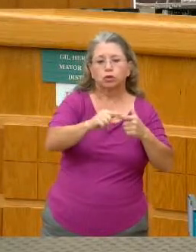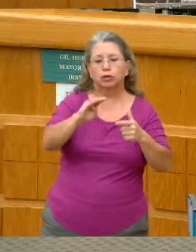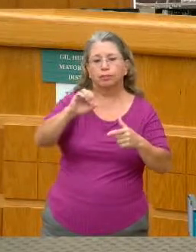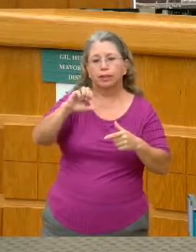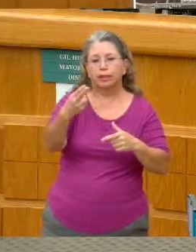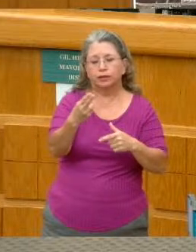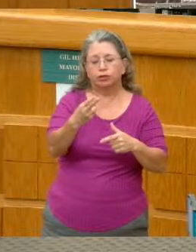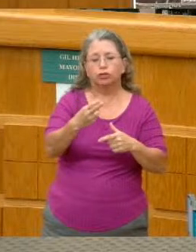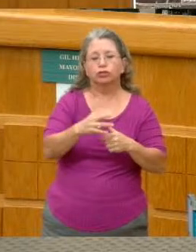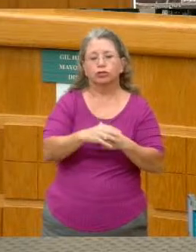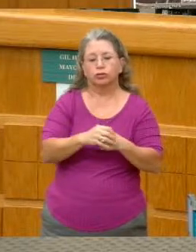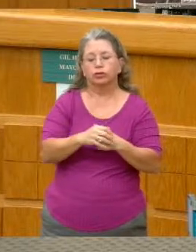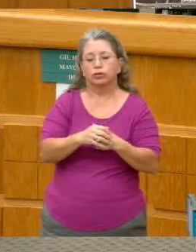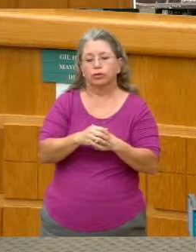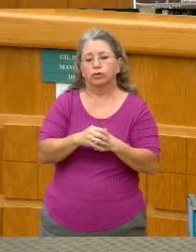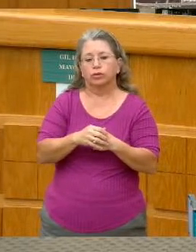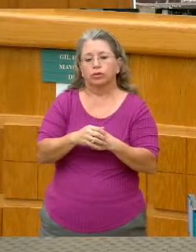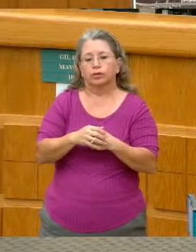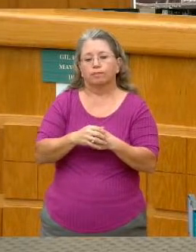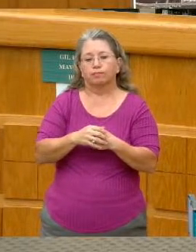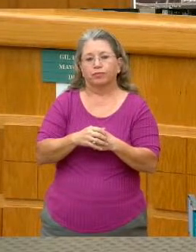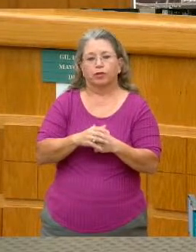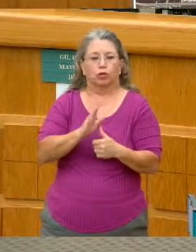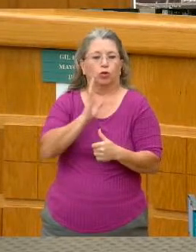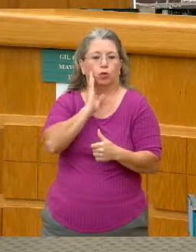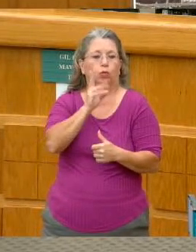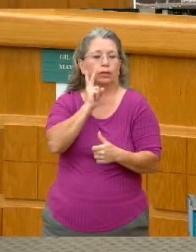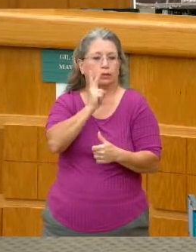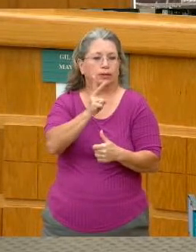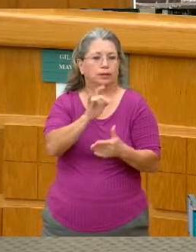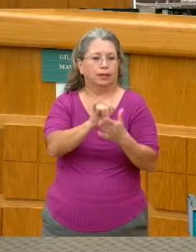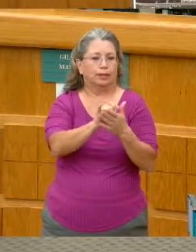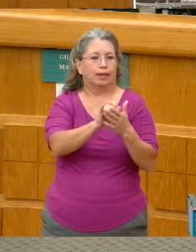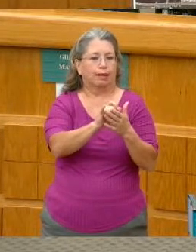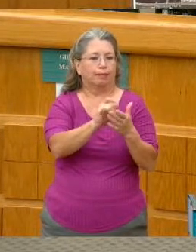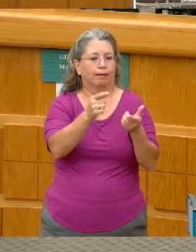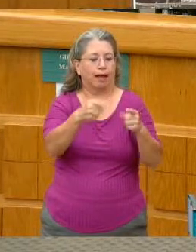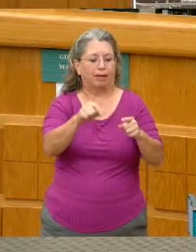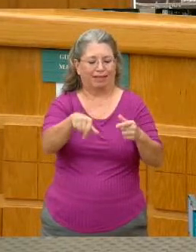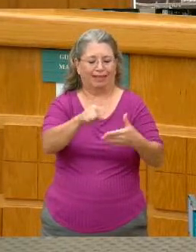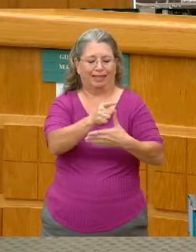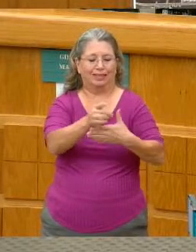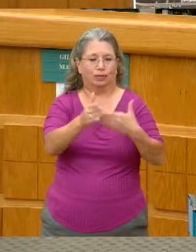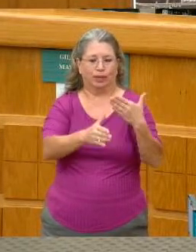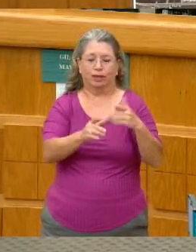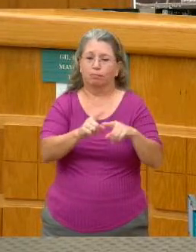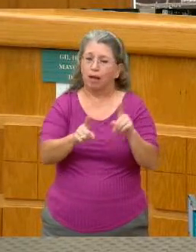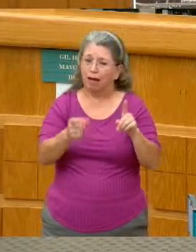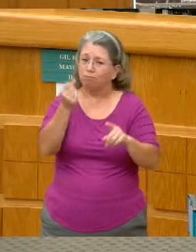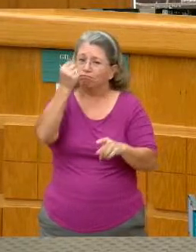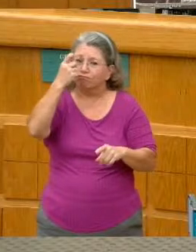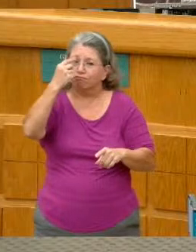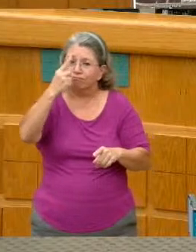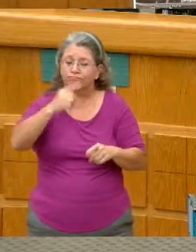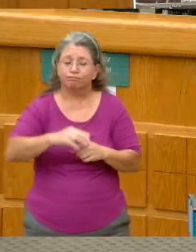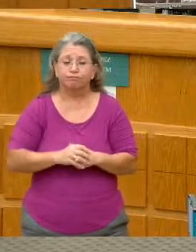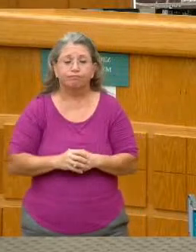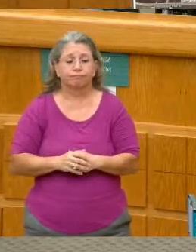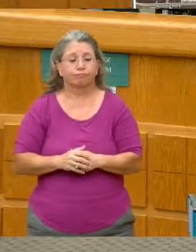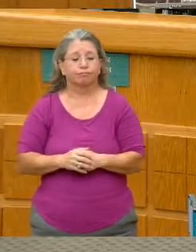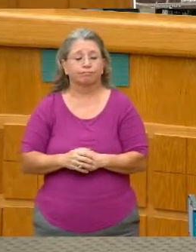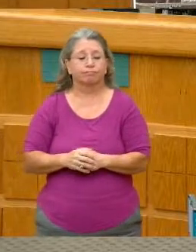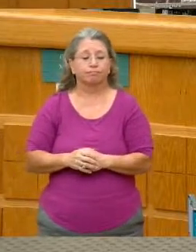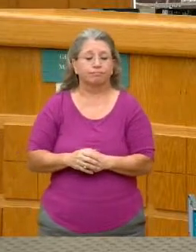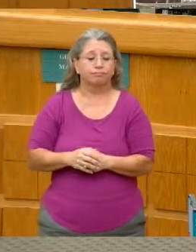see that adjustment over the weekend. But make no mistake, the beach